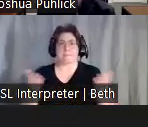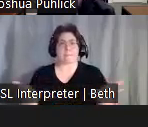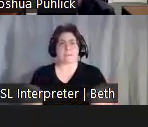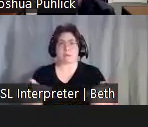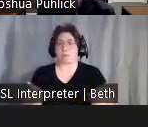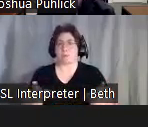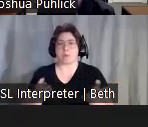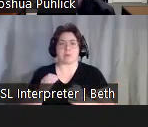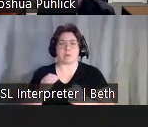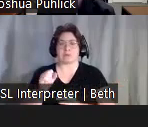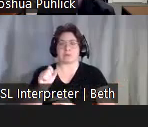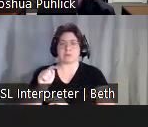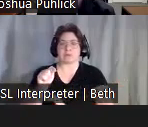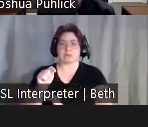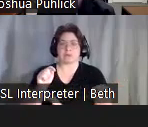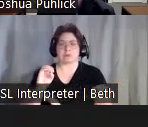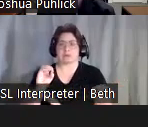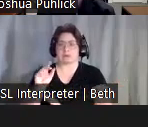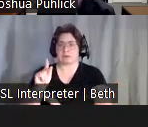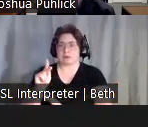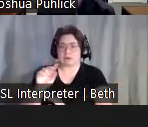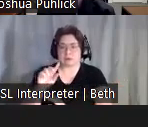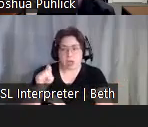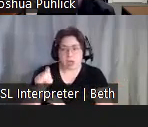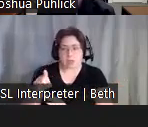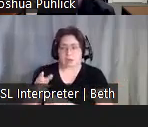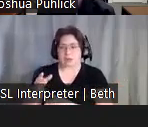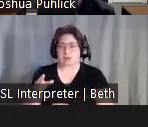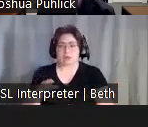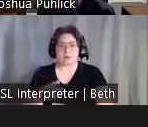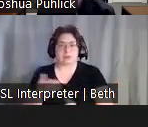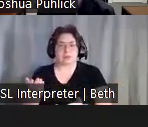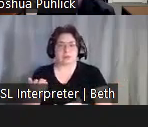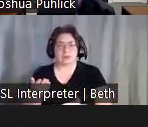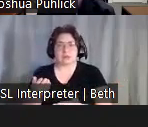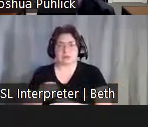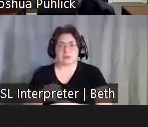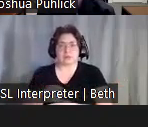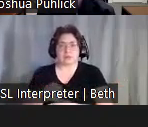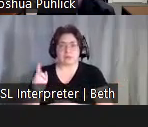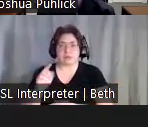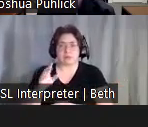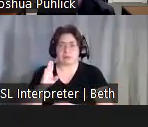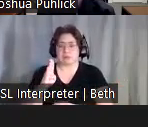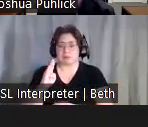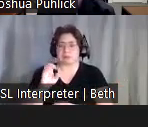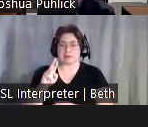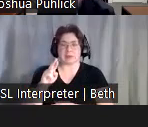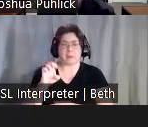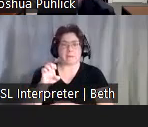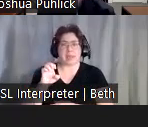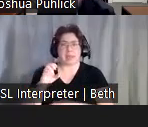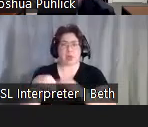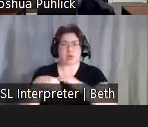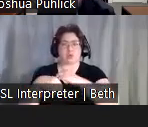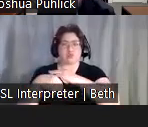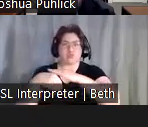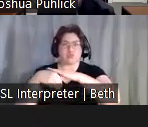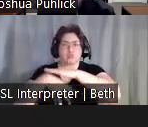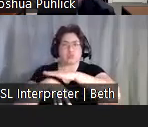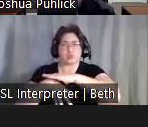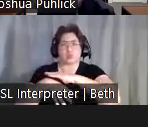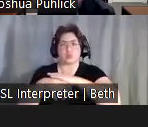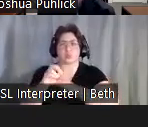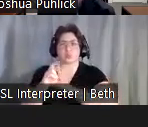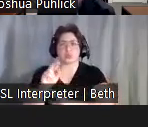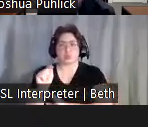stock? Bare rooted, containerized, where did a lot of those trees come from? So a lot of